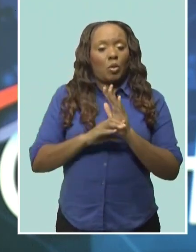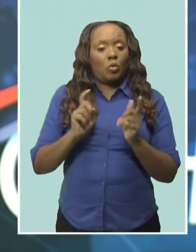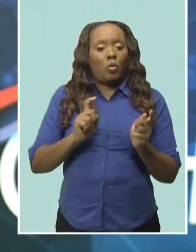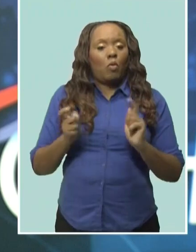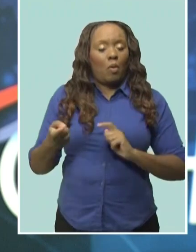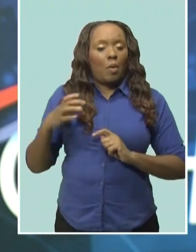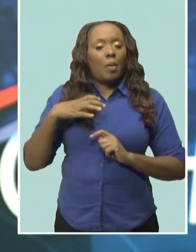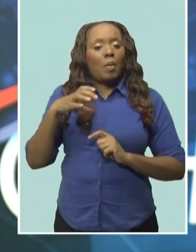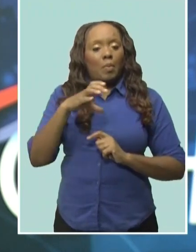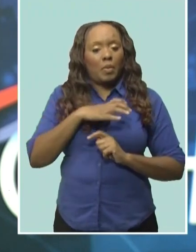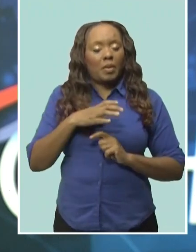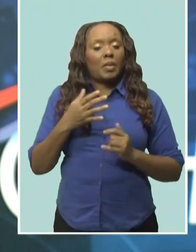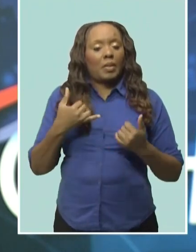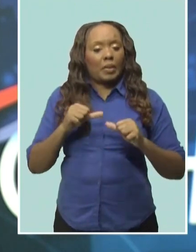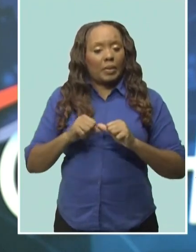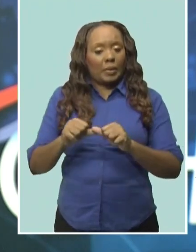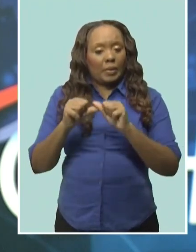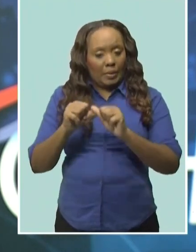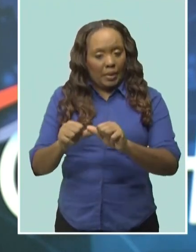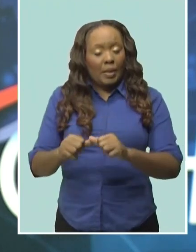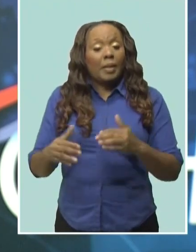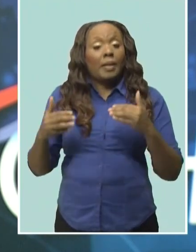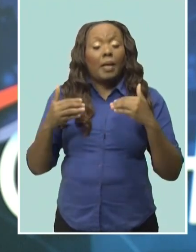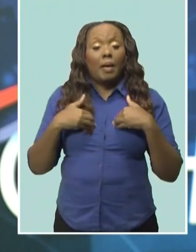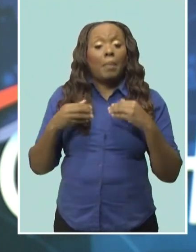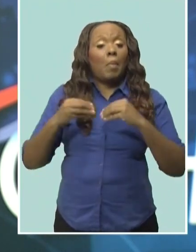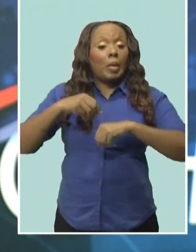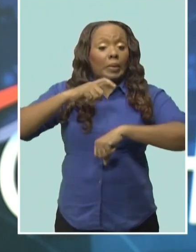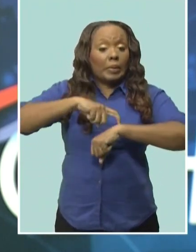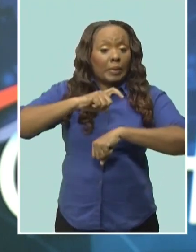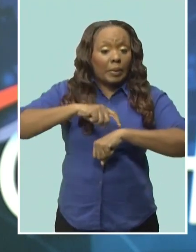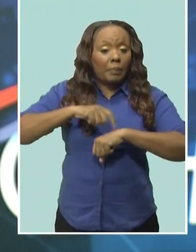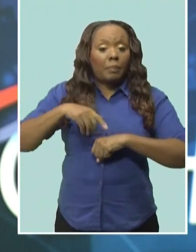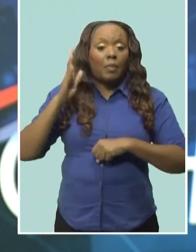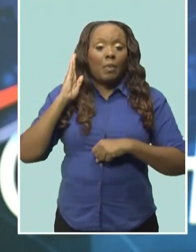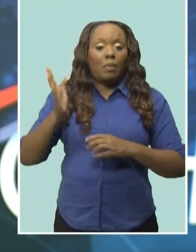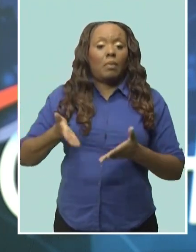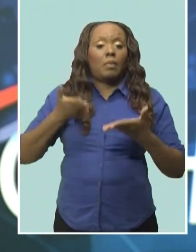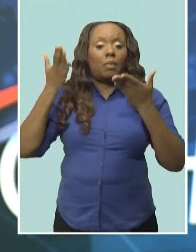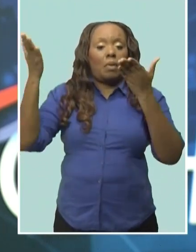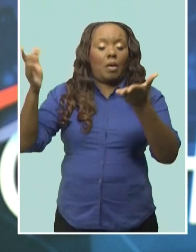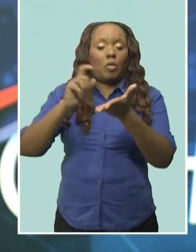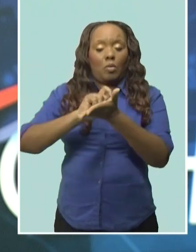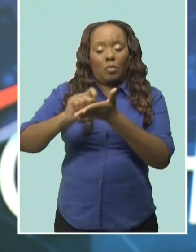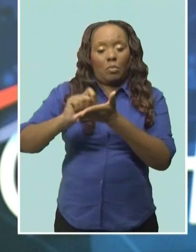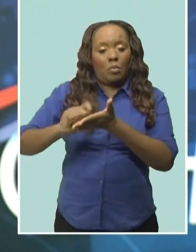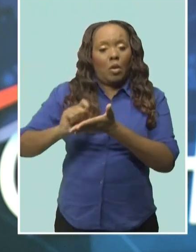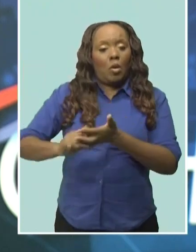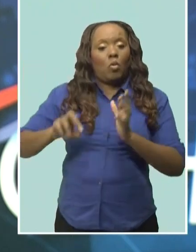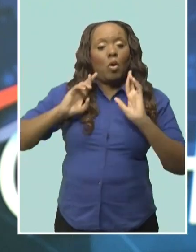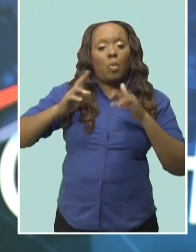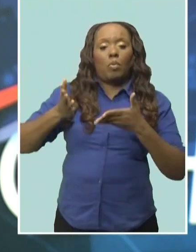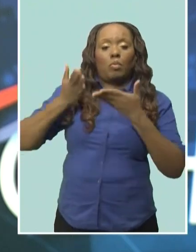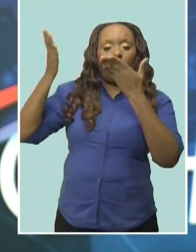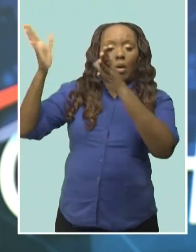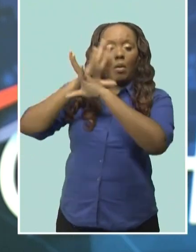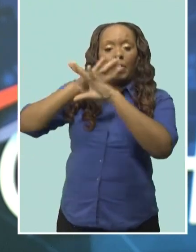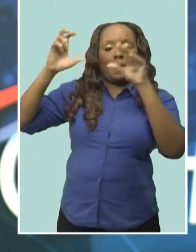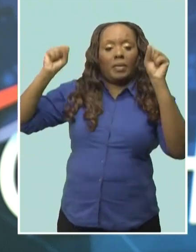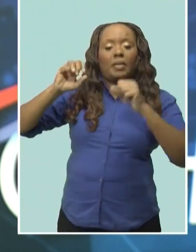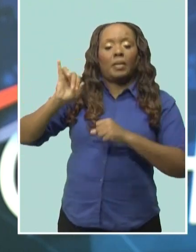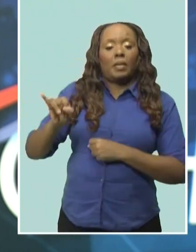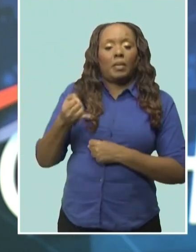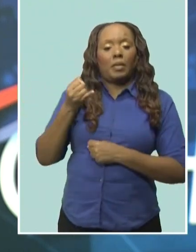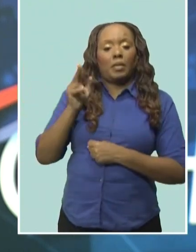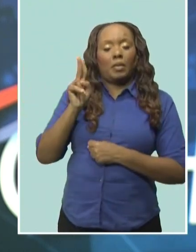it was revealed the Commission had been granted another extension and is expected to present its written report to the President by June the